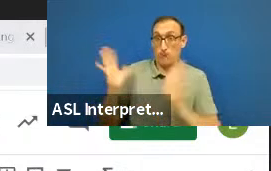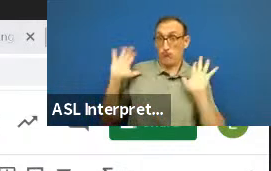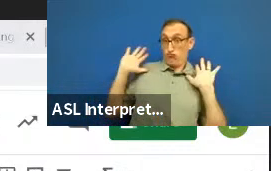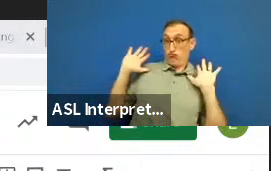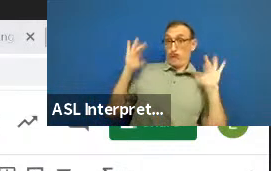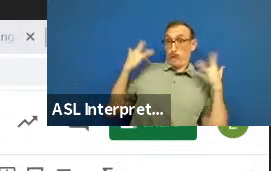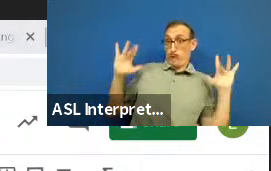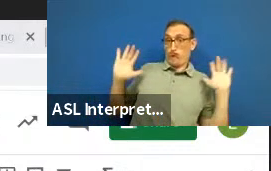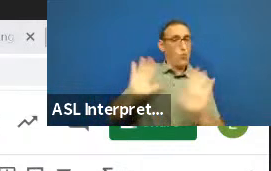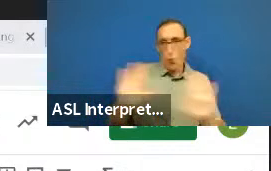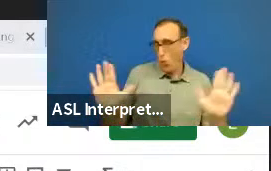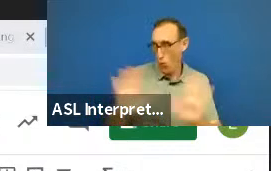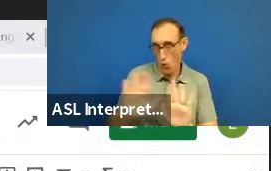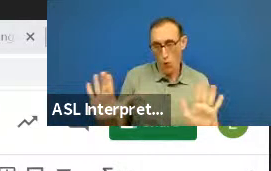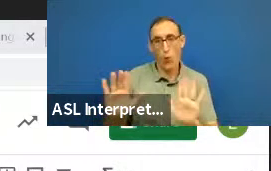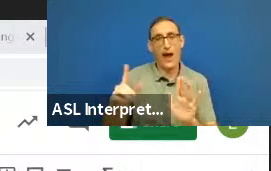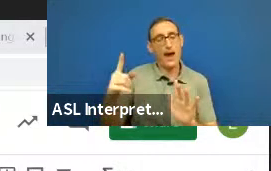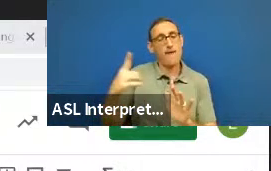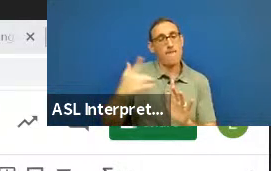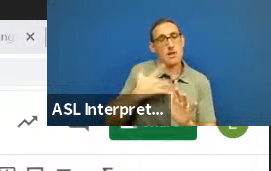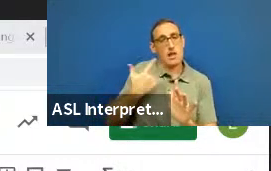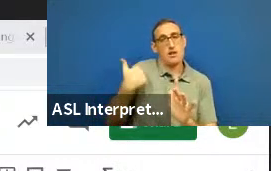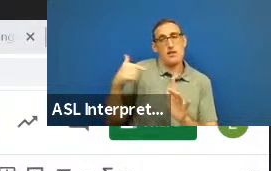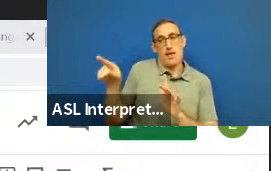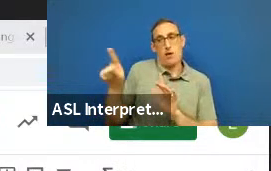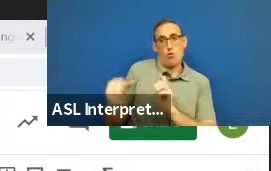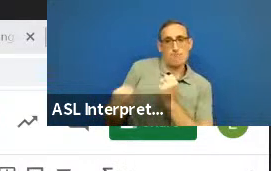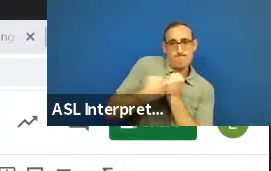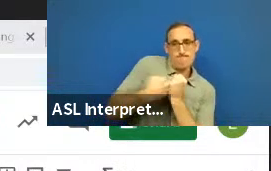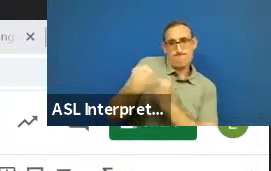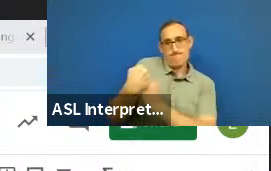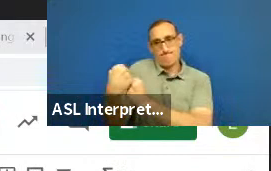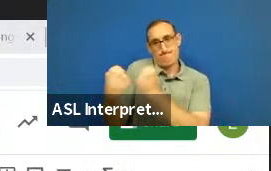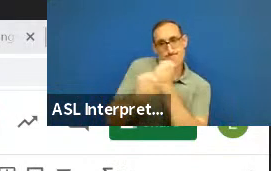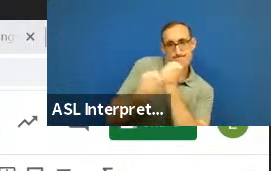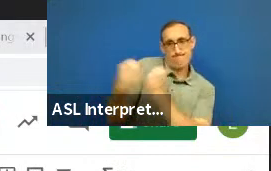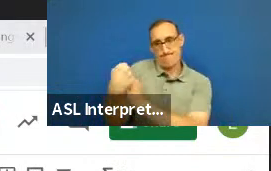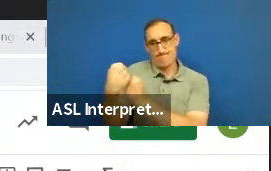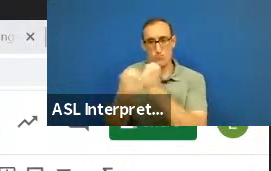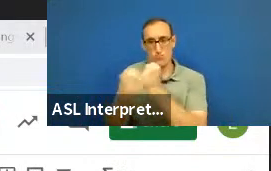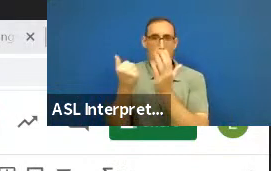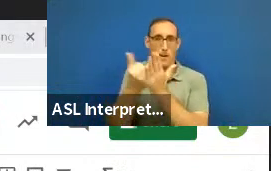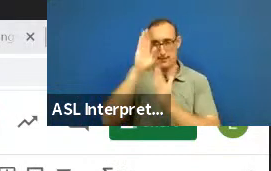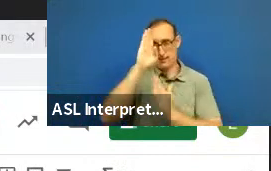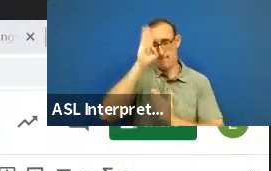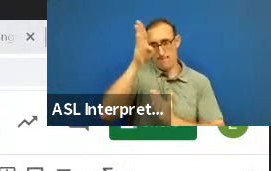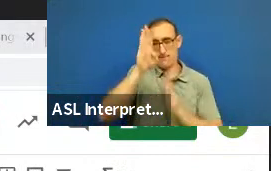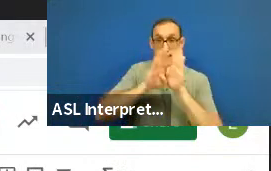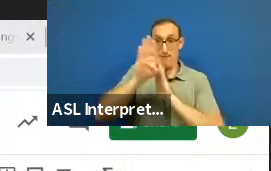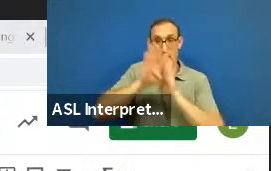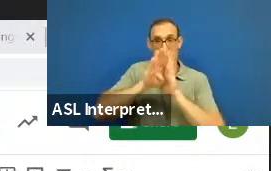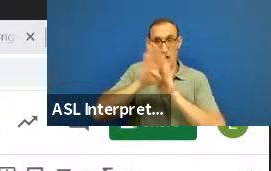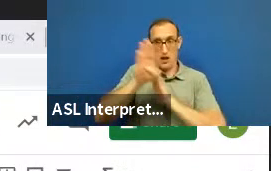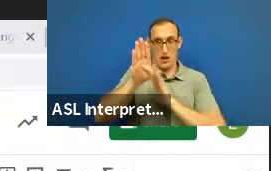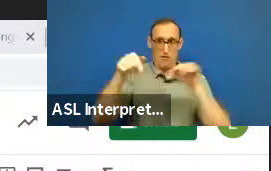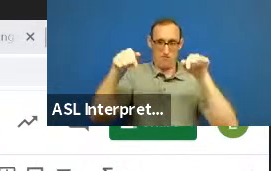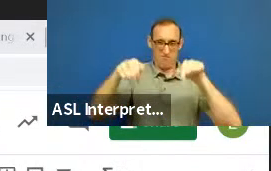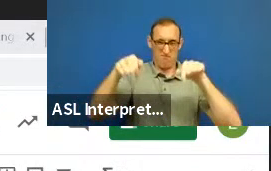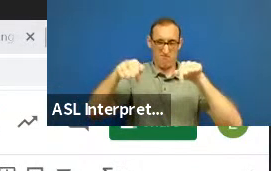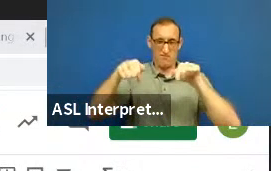But again, that's only GSBA. I didn't, there may be other, I know there have been some other places that have been mentioned as